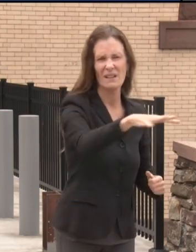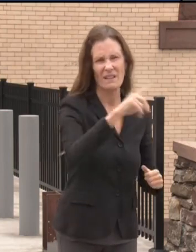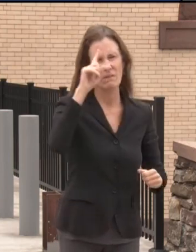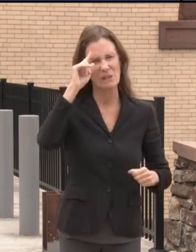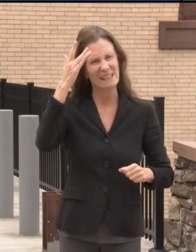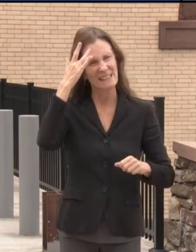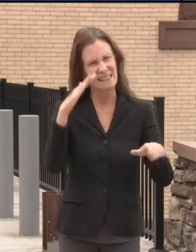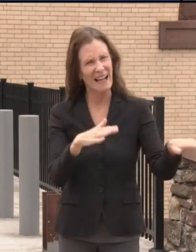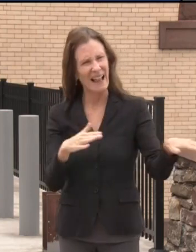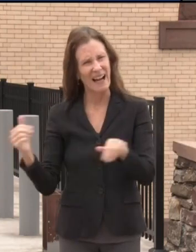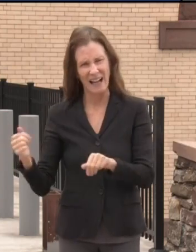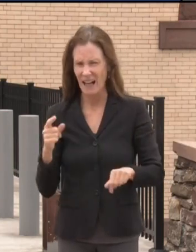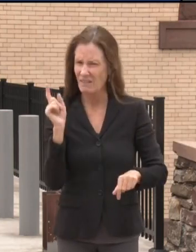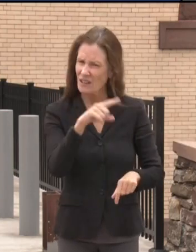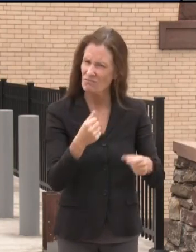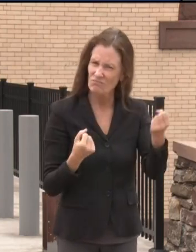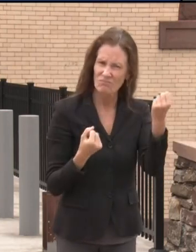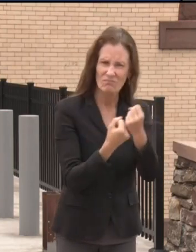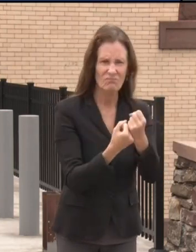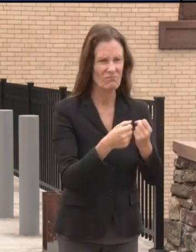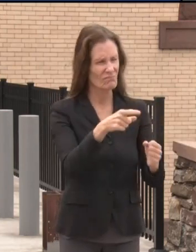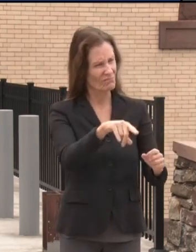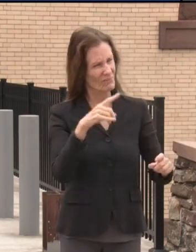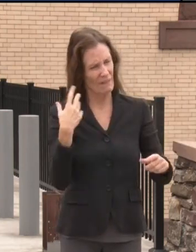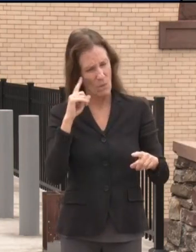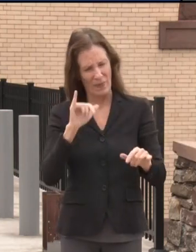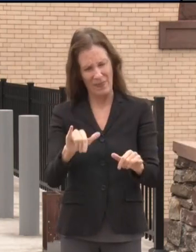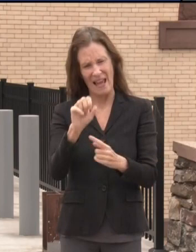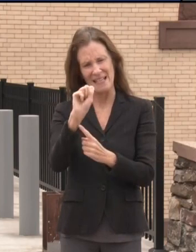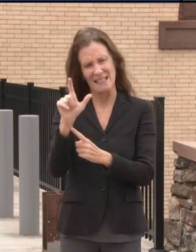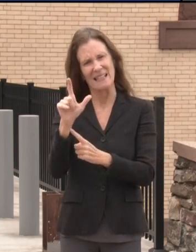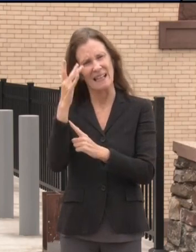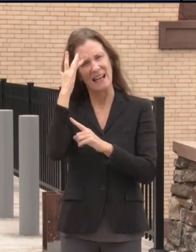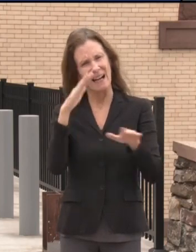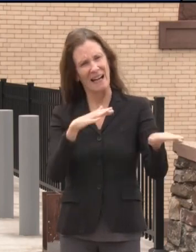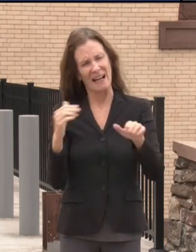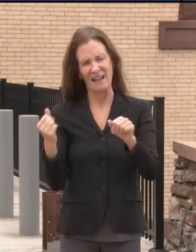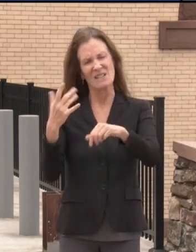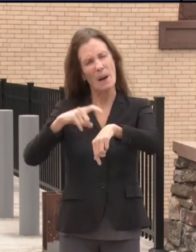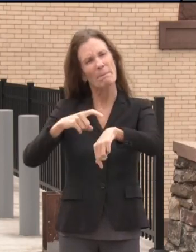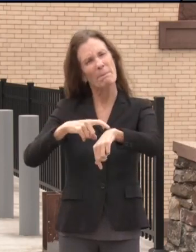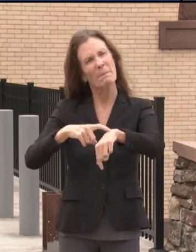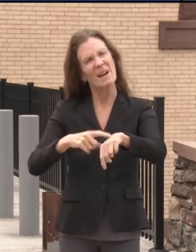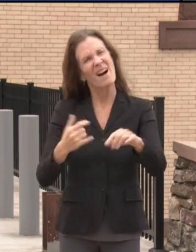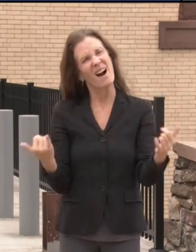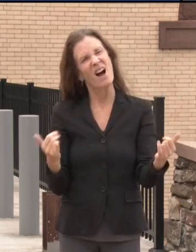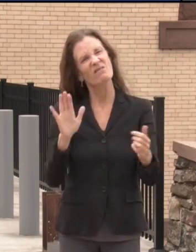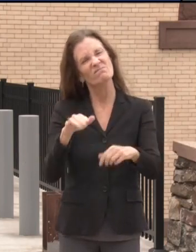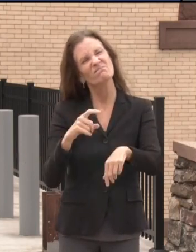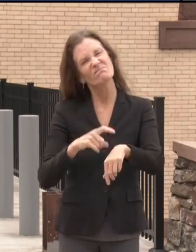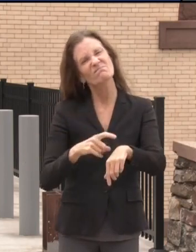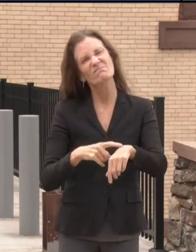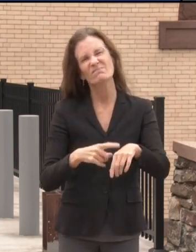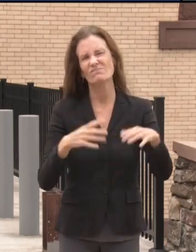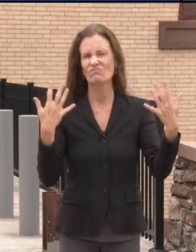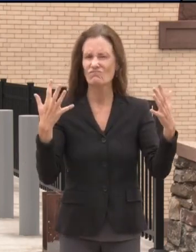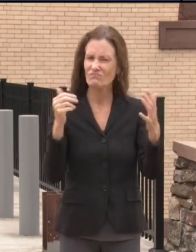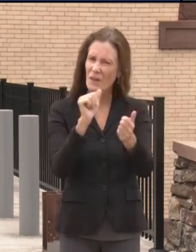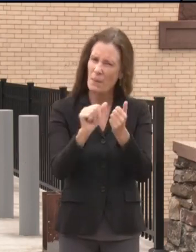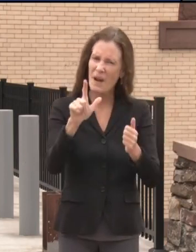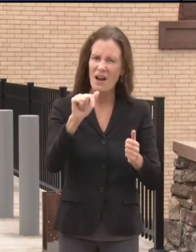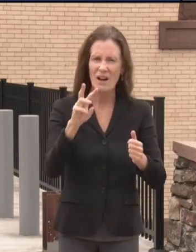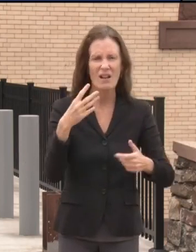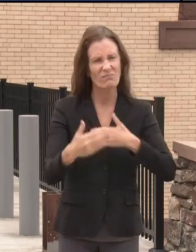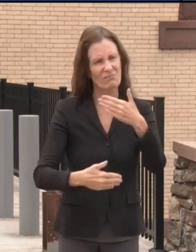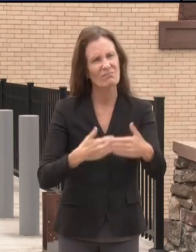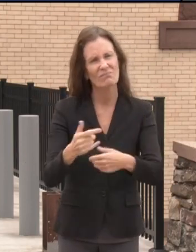sick leave programs that are being discussed here. It is time. It is time. We can wait no longer. We should